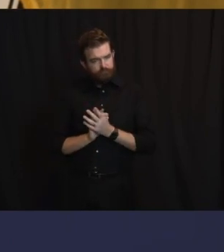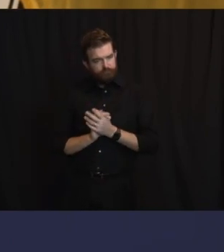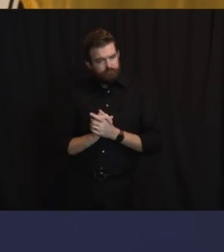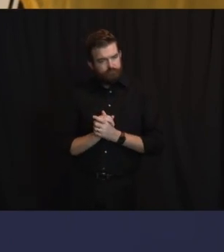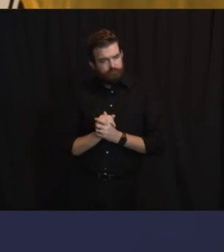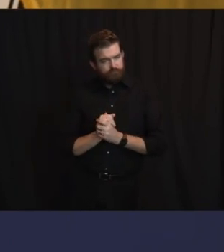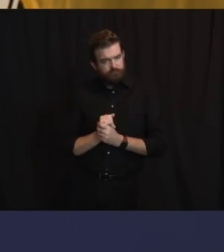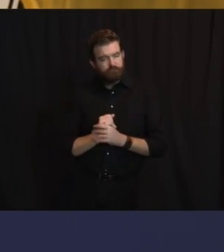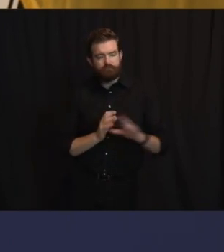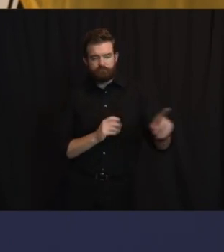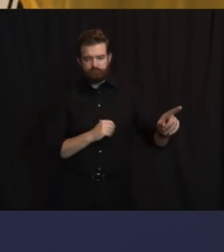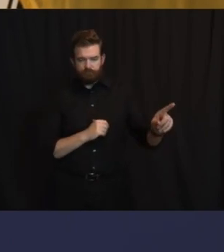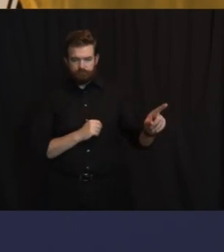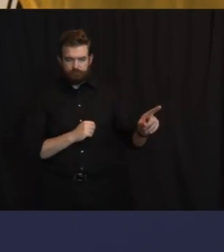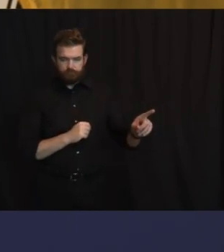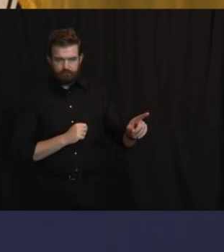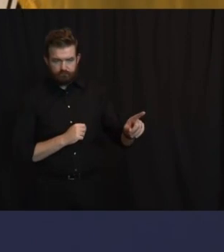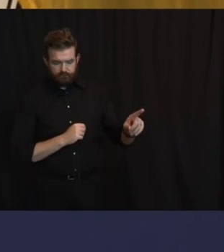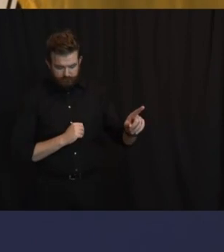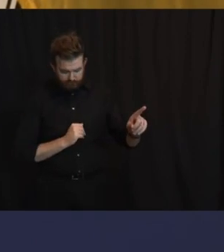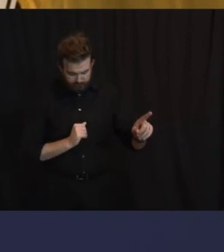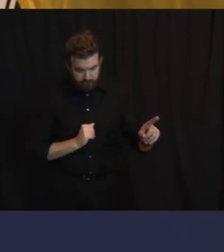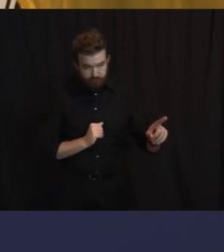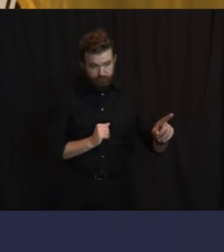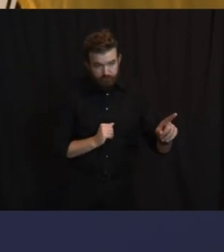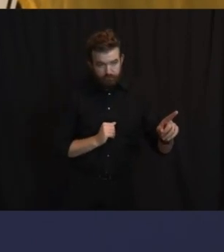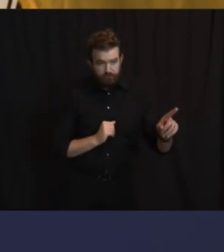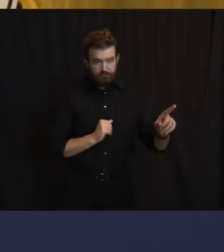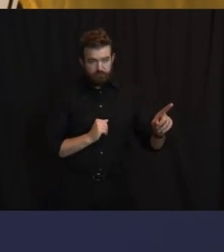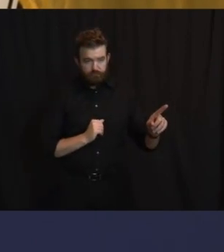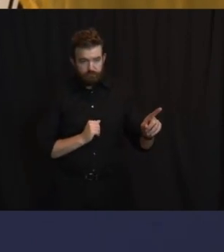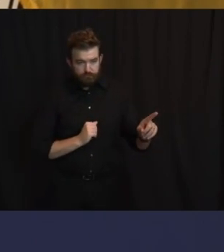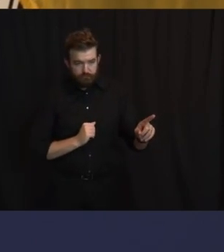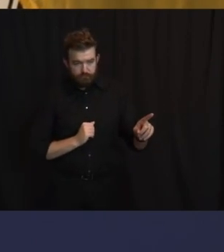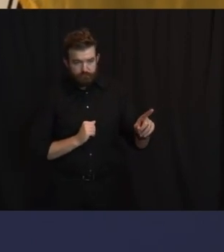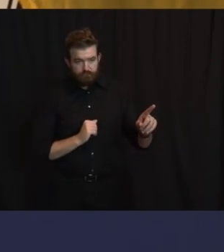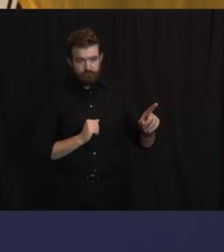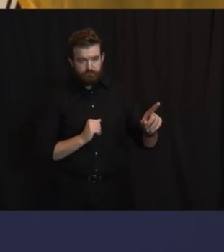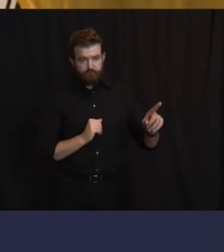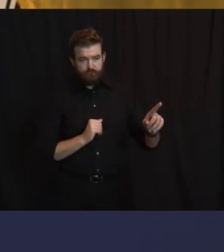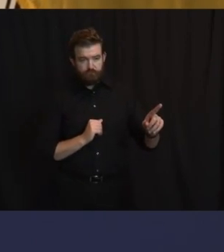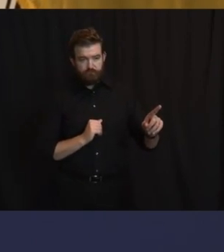Let me go through these. I'll go in the order you asked, Matt.